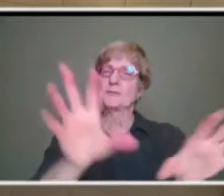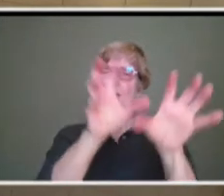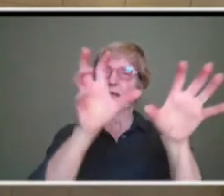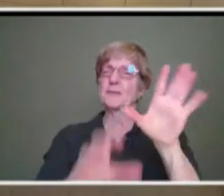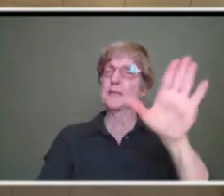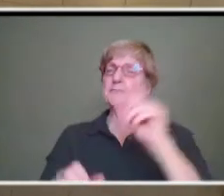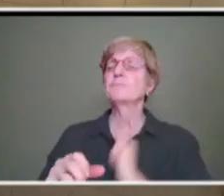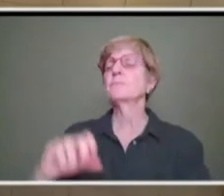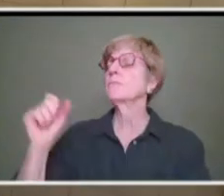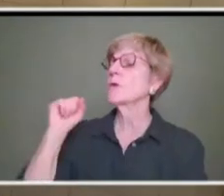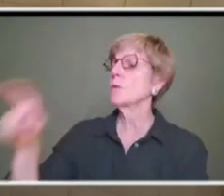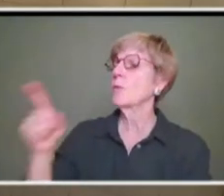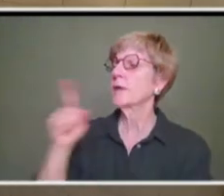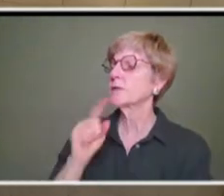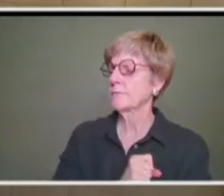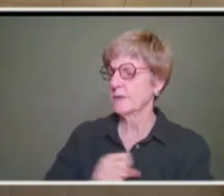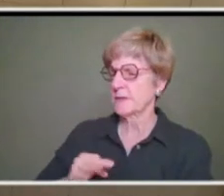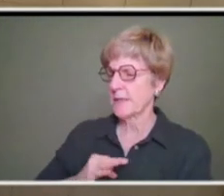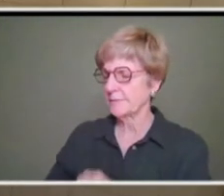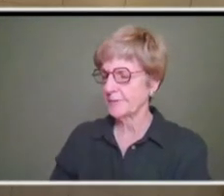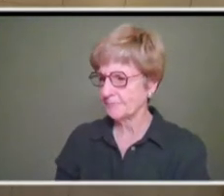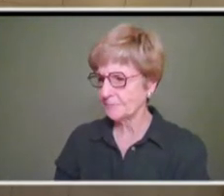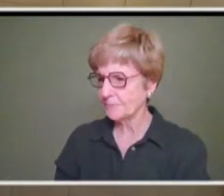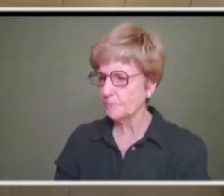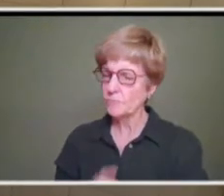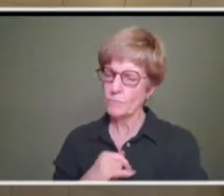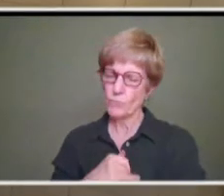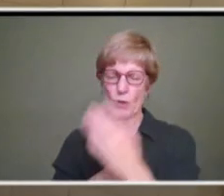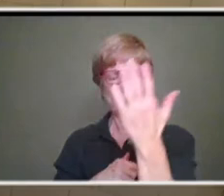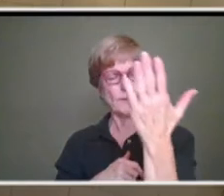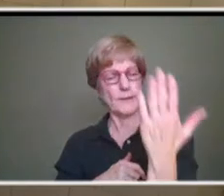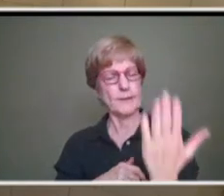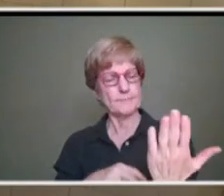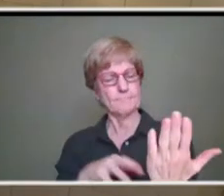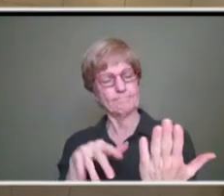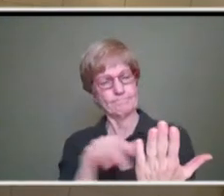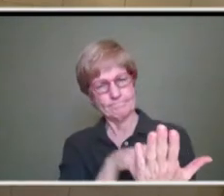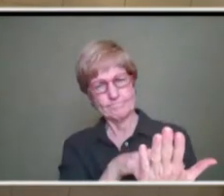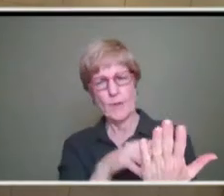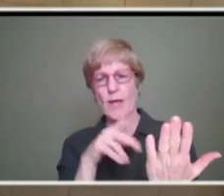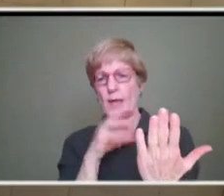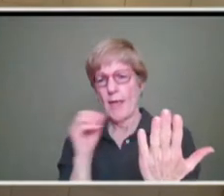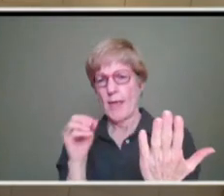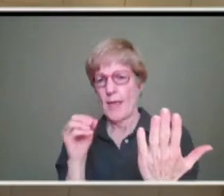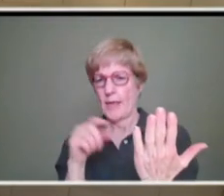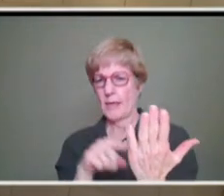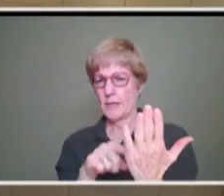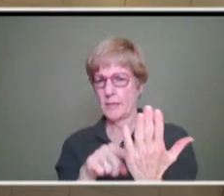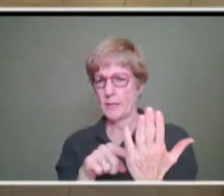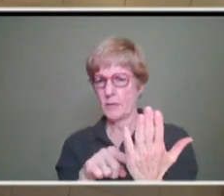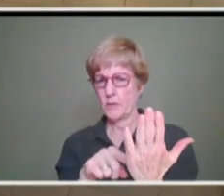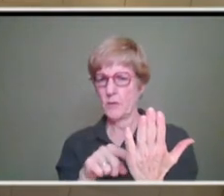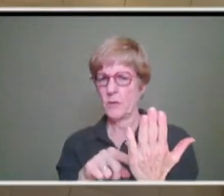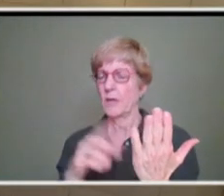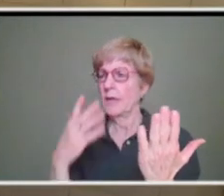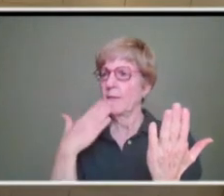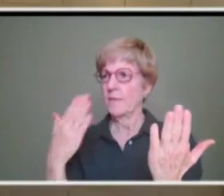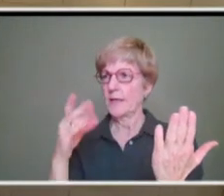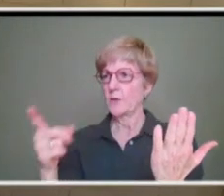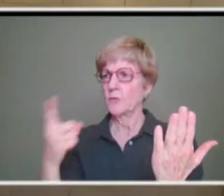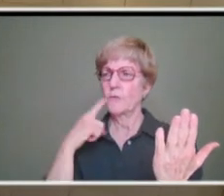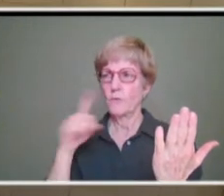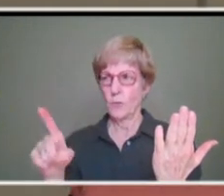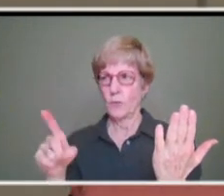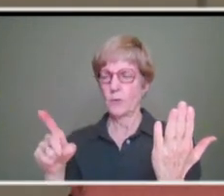question for staff so when I'm looking at this and councilmember Perkins Johnson thank you for